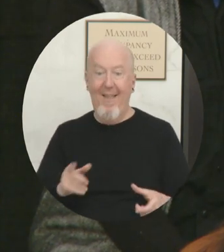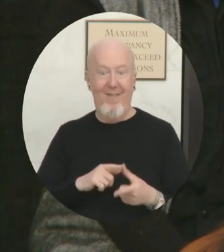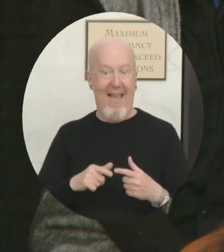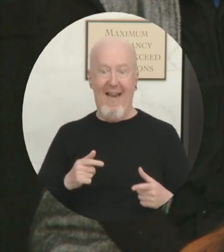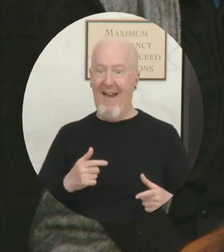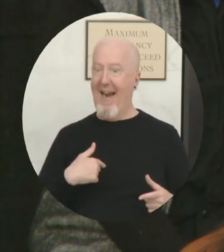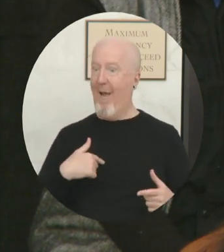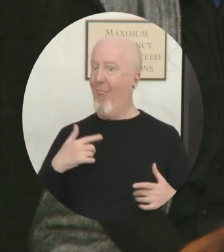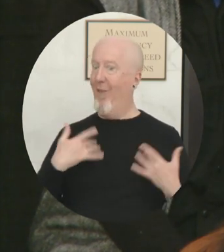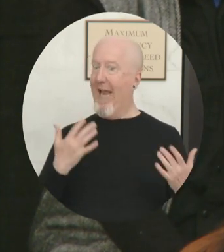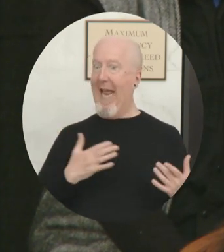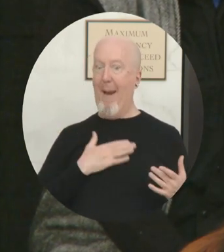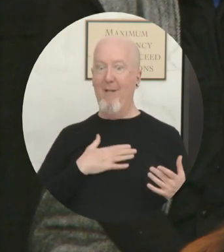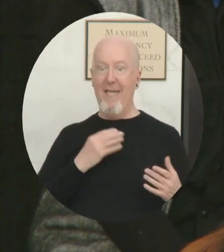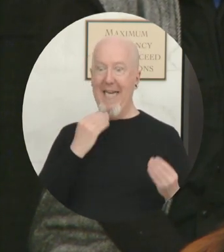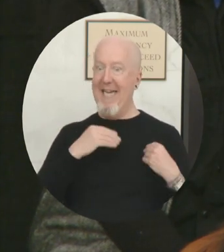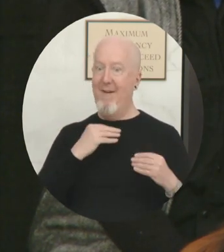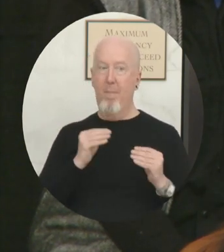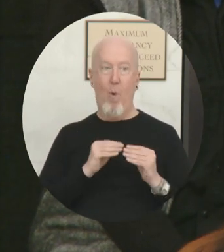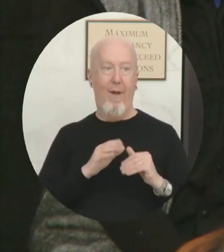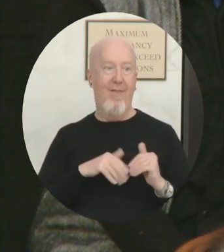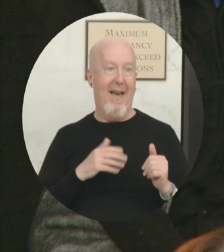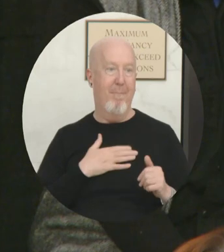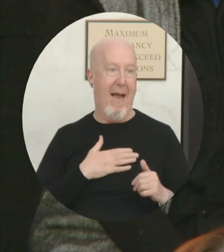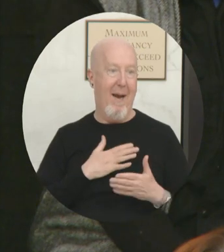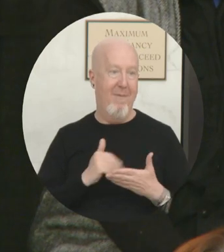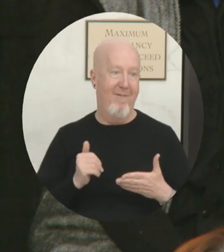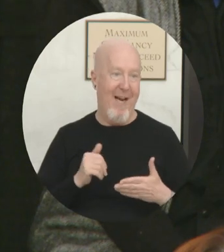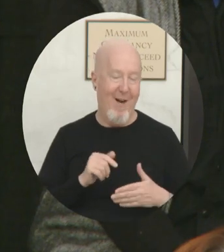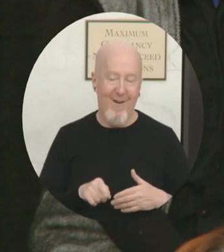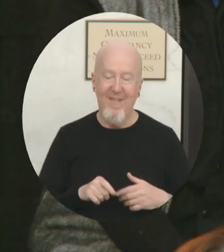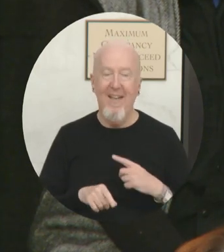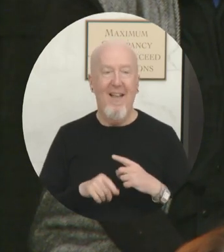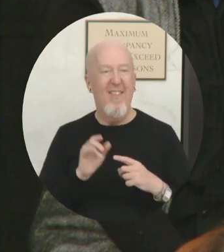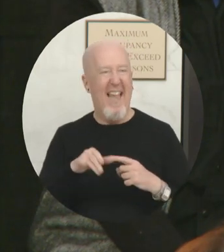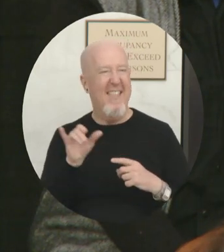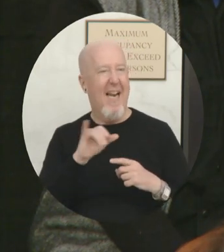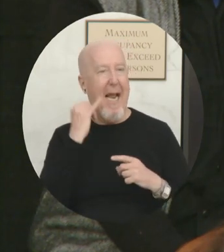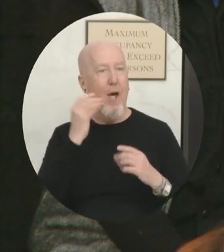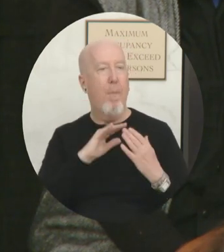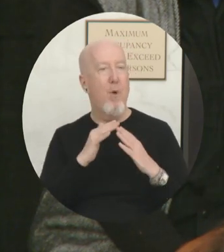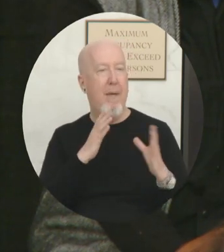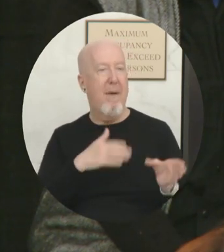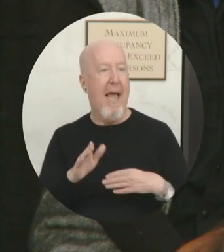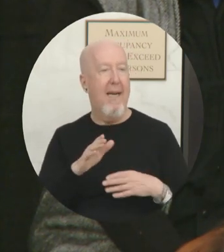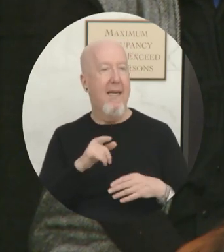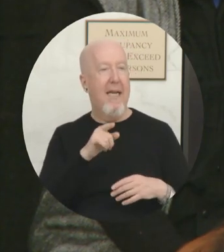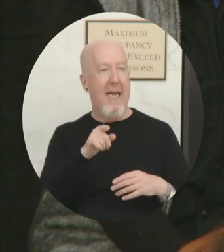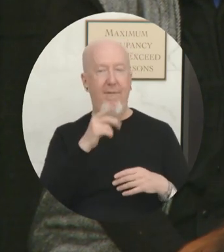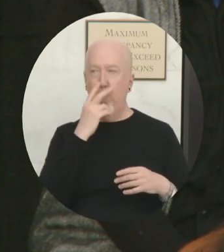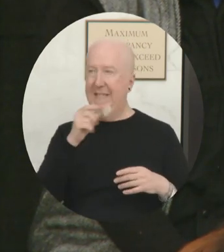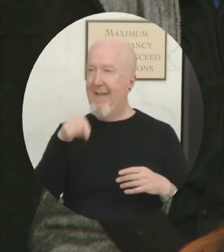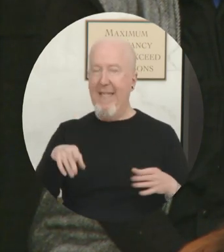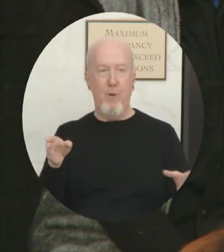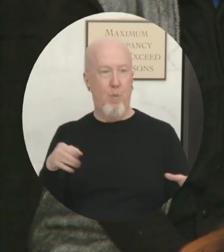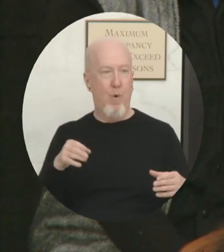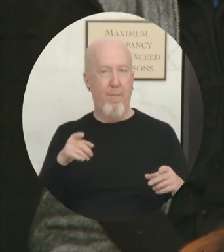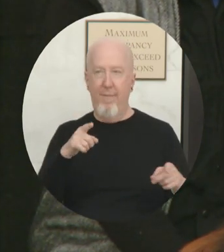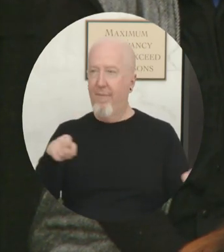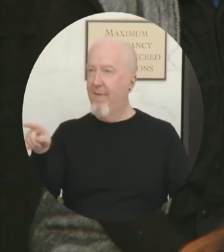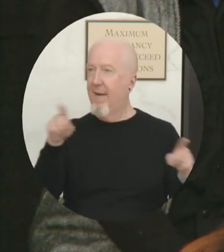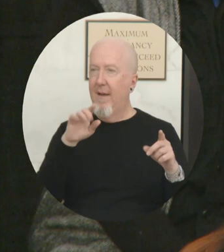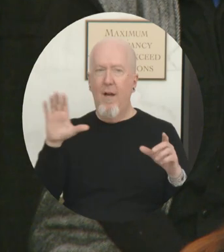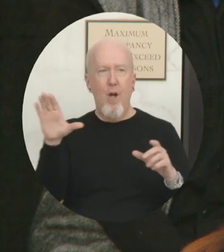And that's what I think of when I think about community planning. That if you look around this room, we all have different